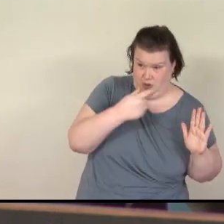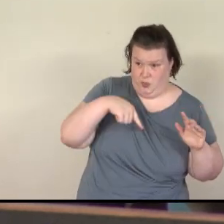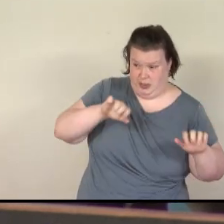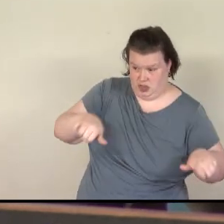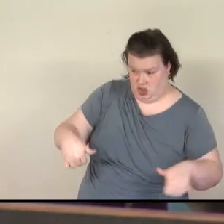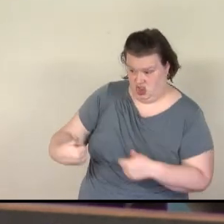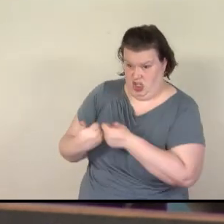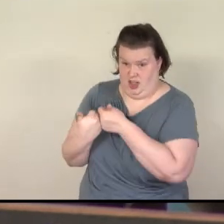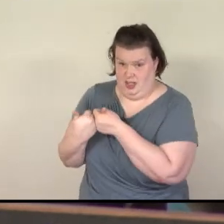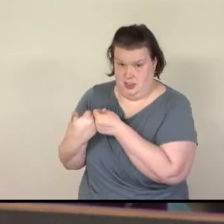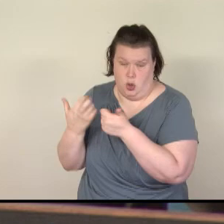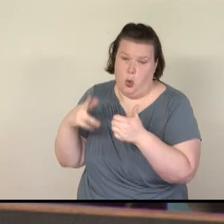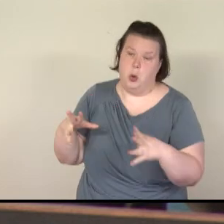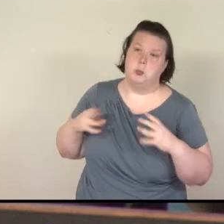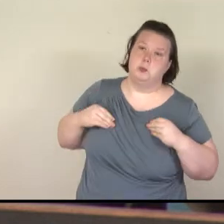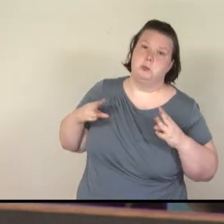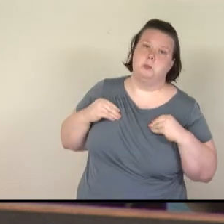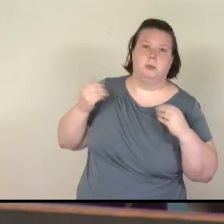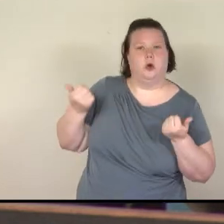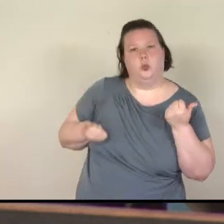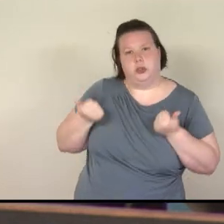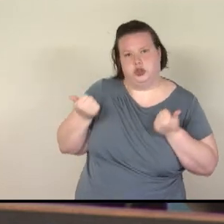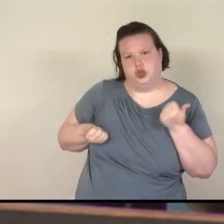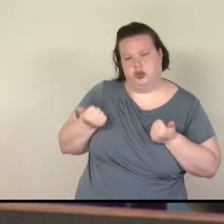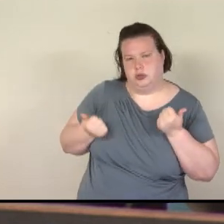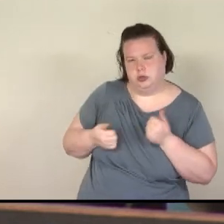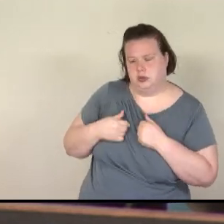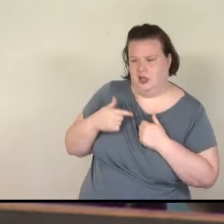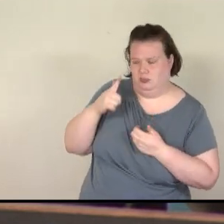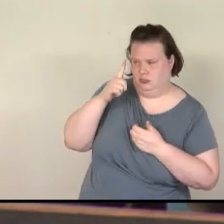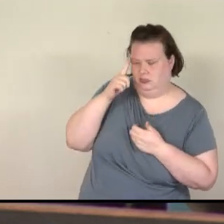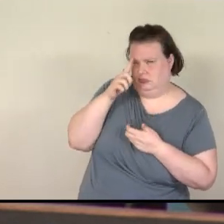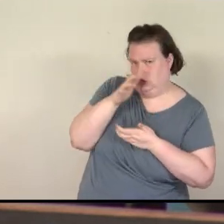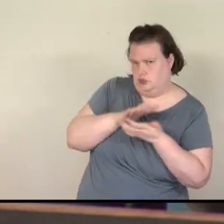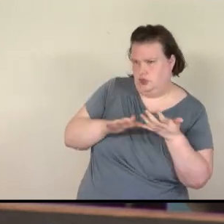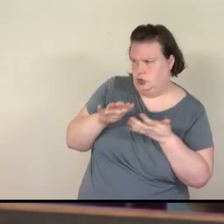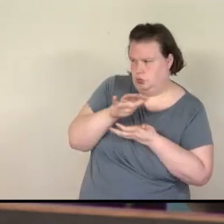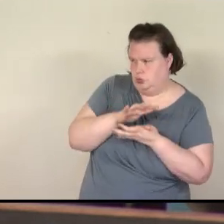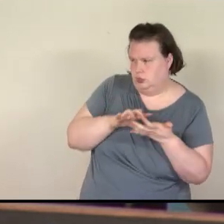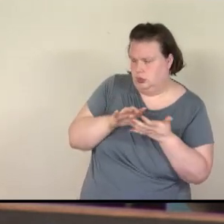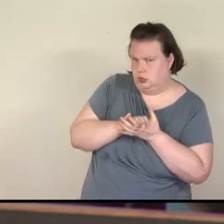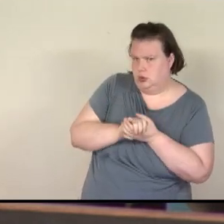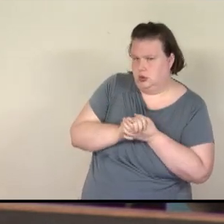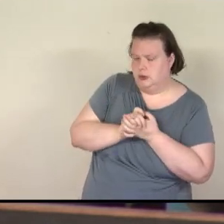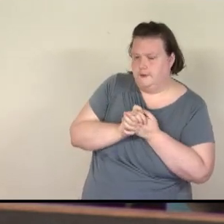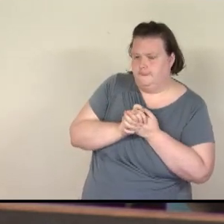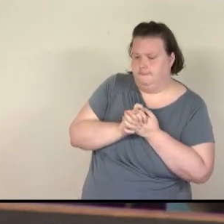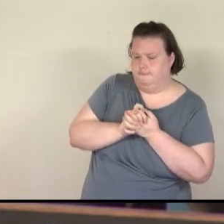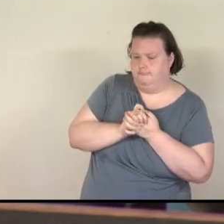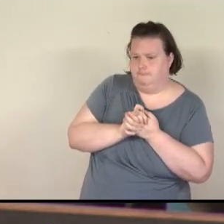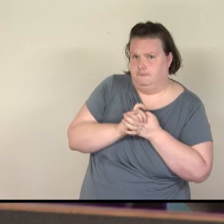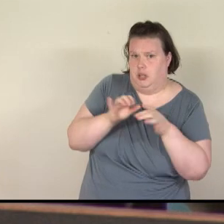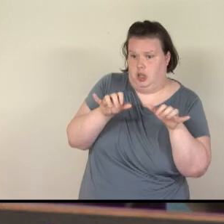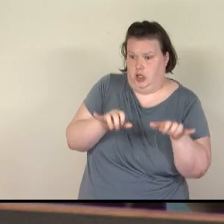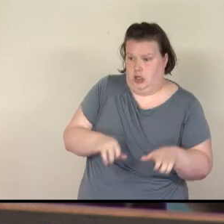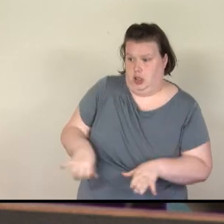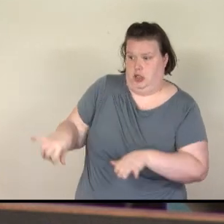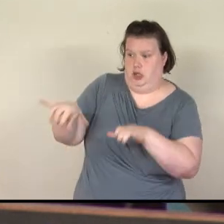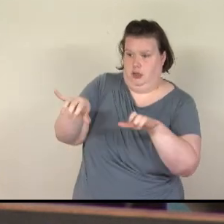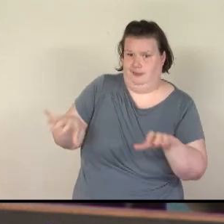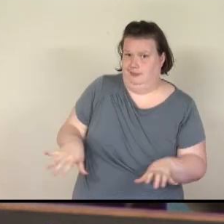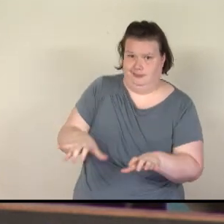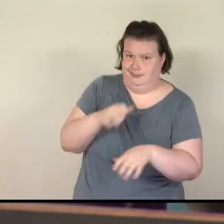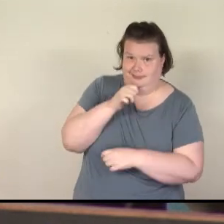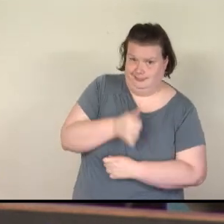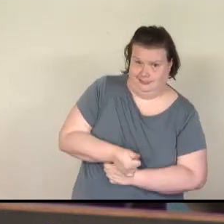or did we just comply with what they asked? Because I'm confused if that's not common practice and that's not